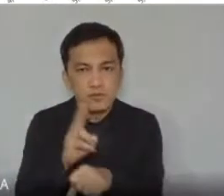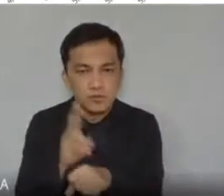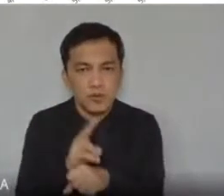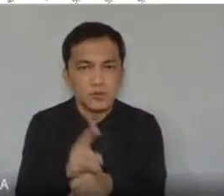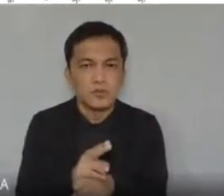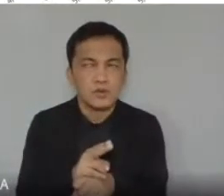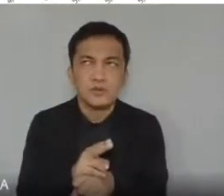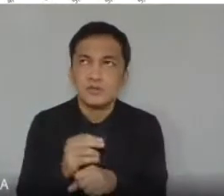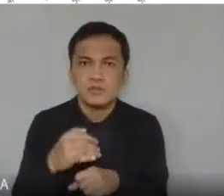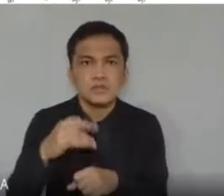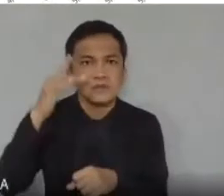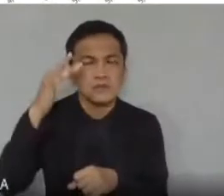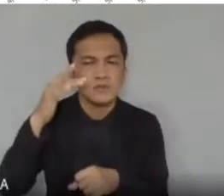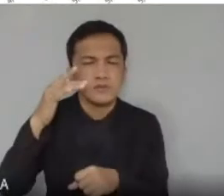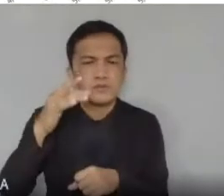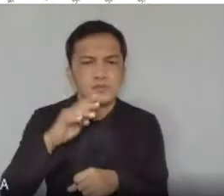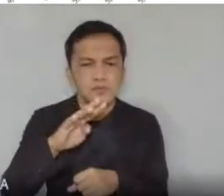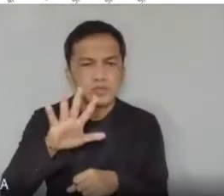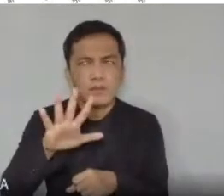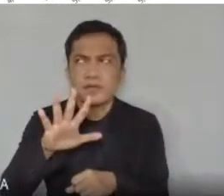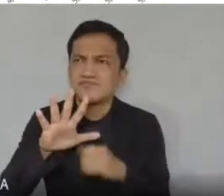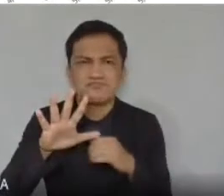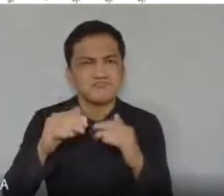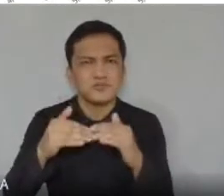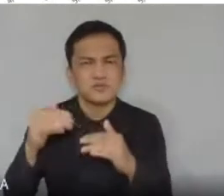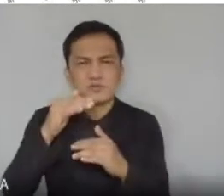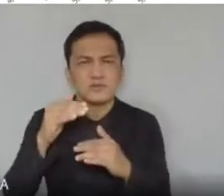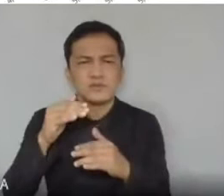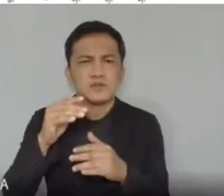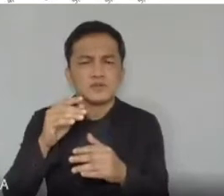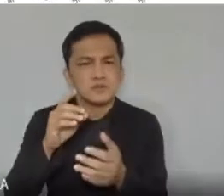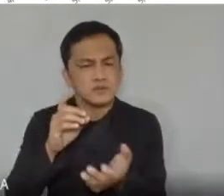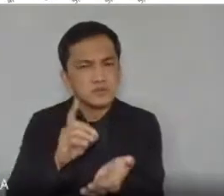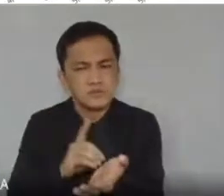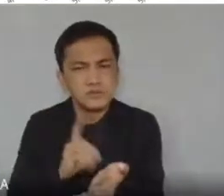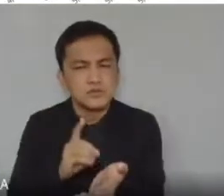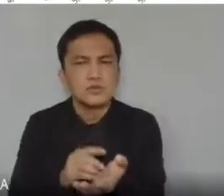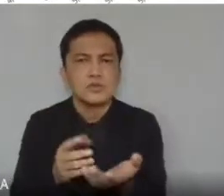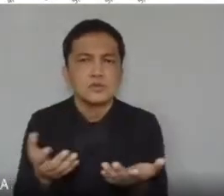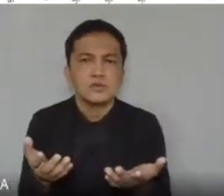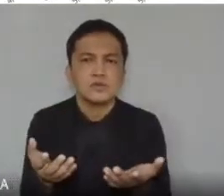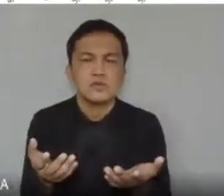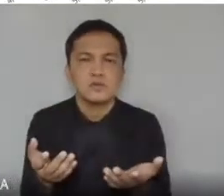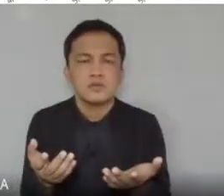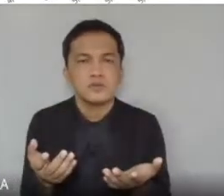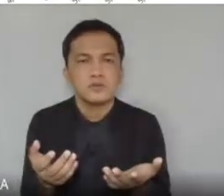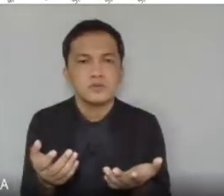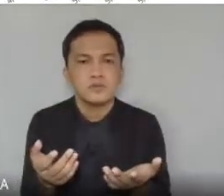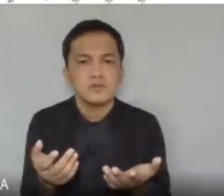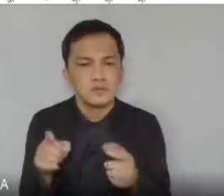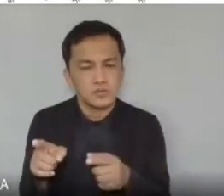COVID-19 teleconsultations, it actually scaled up to include even primary